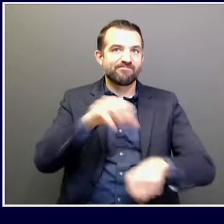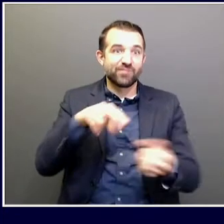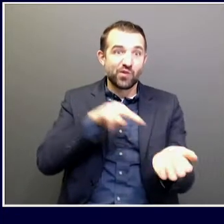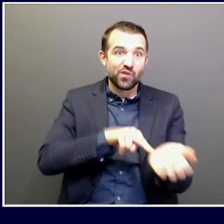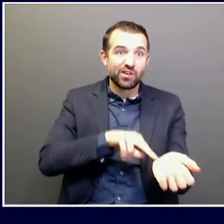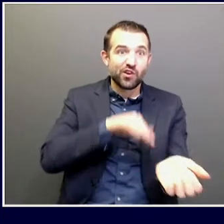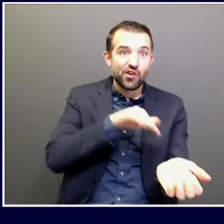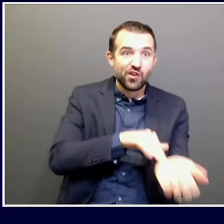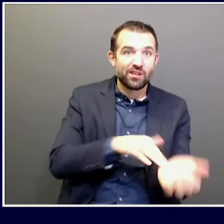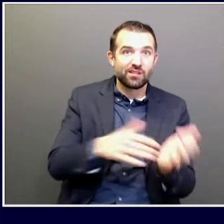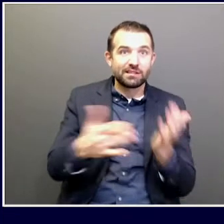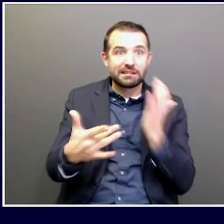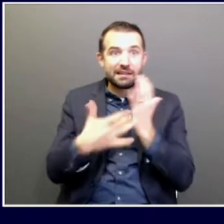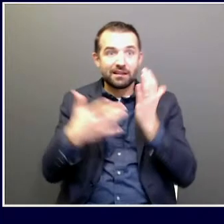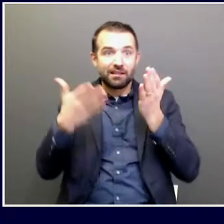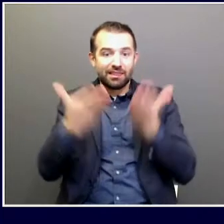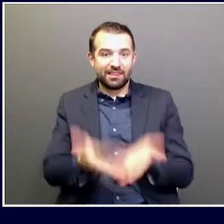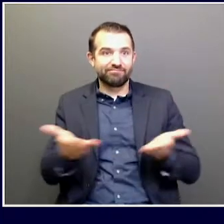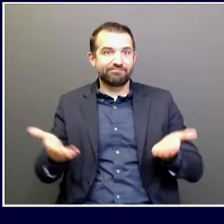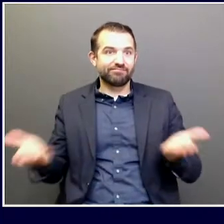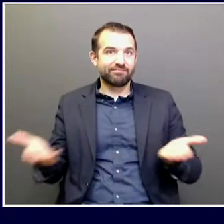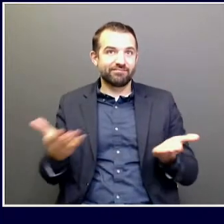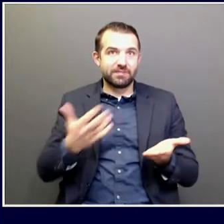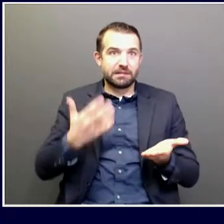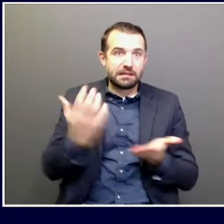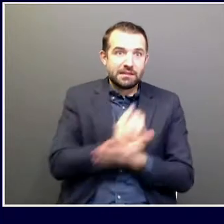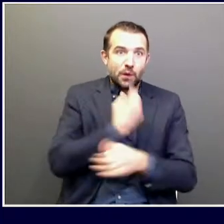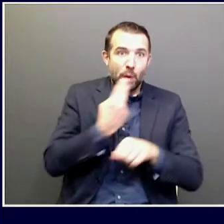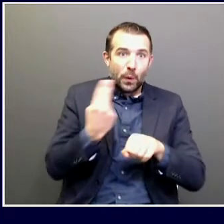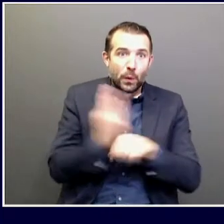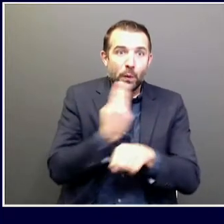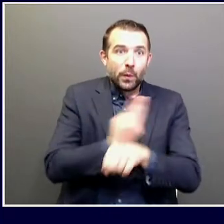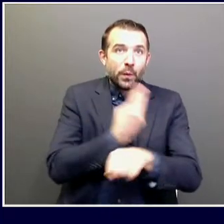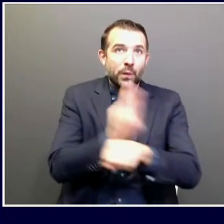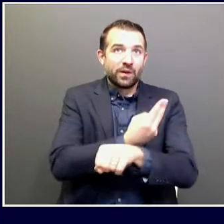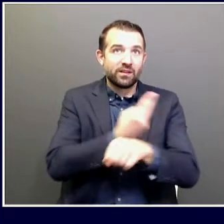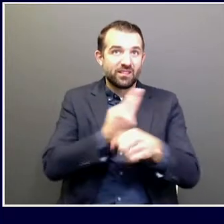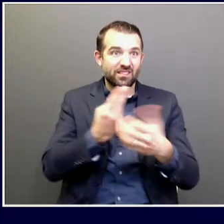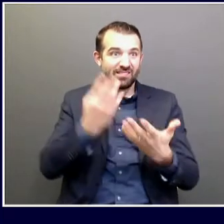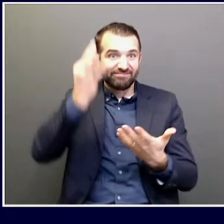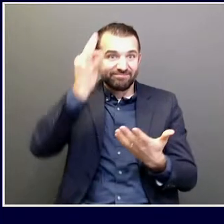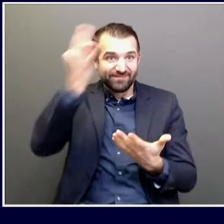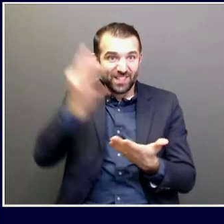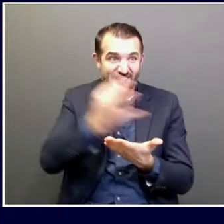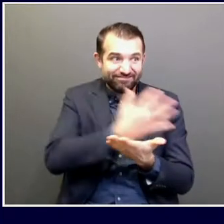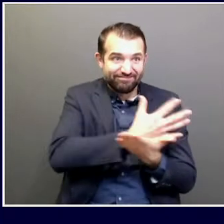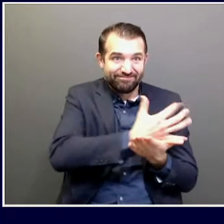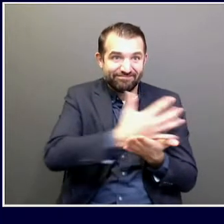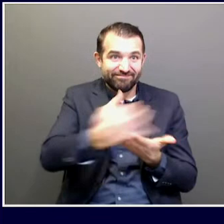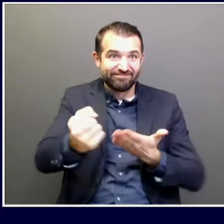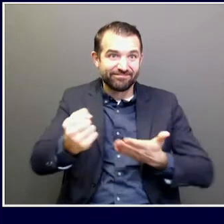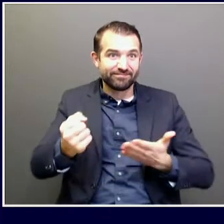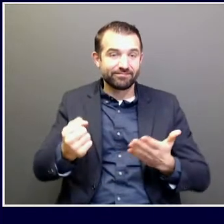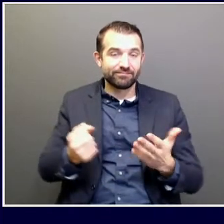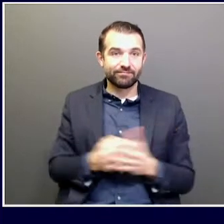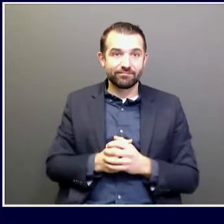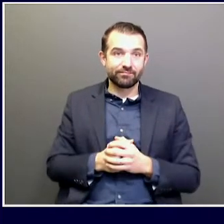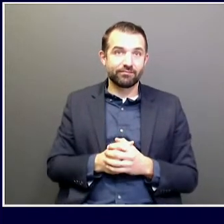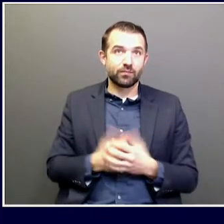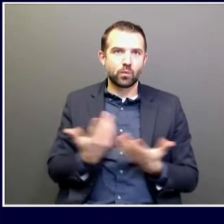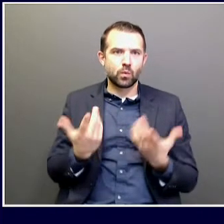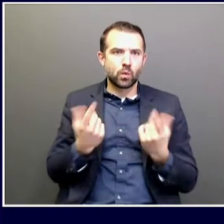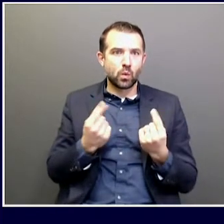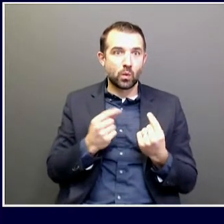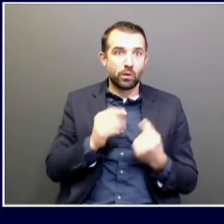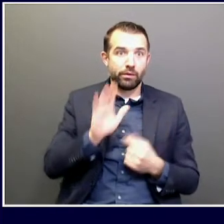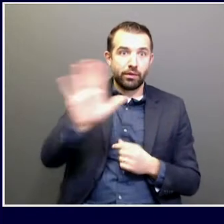they're being denied access to healthcare. Most people in hospitals right now with COVID in Maine